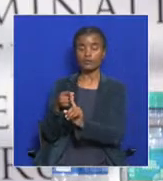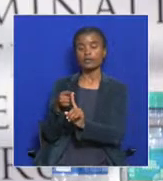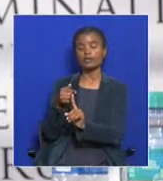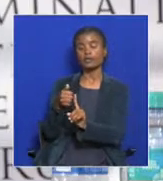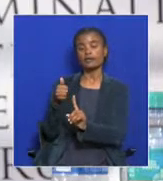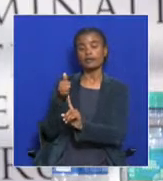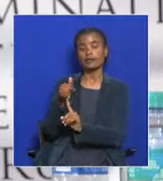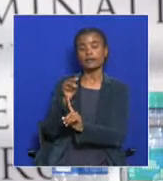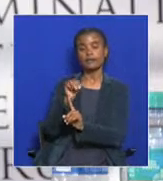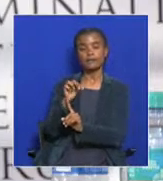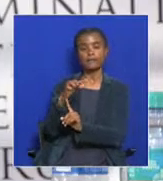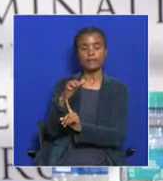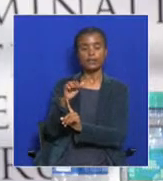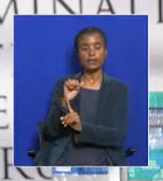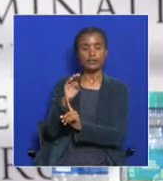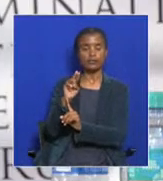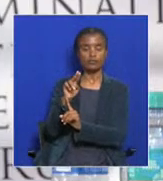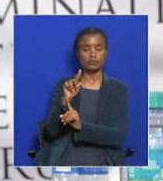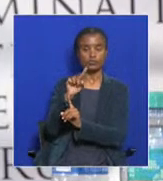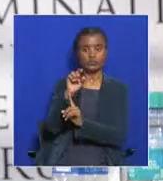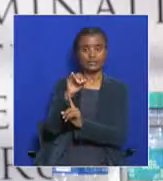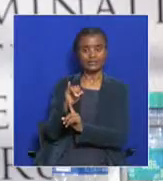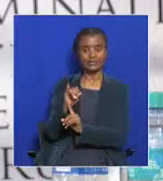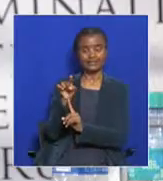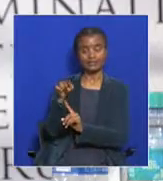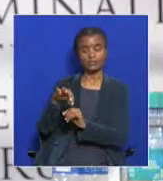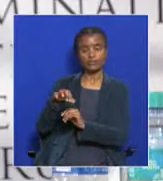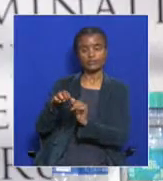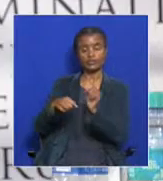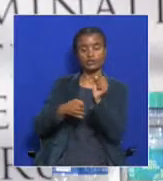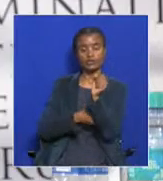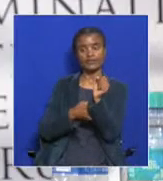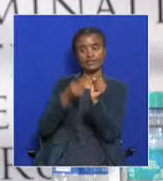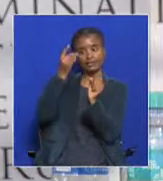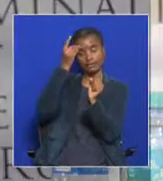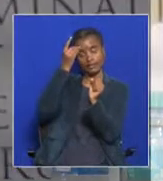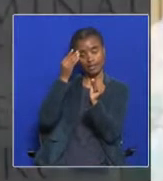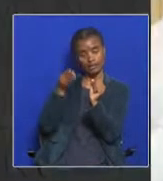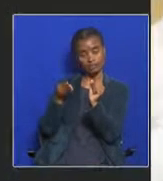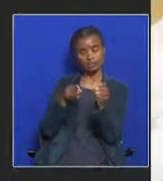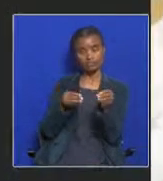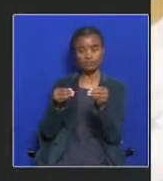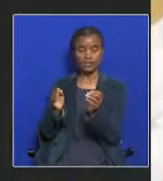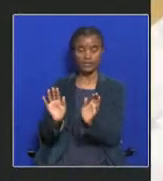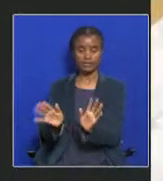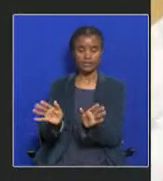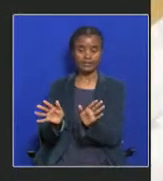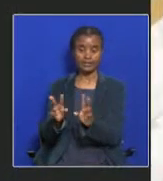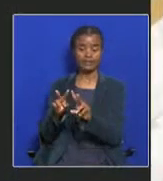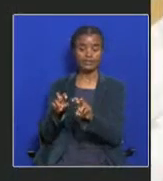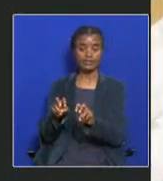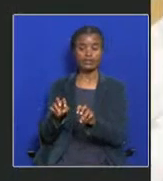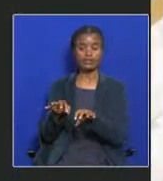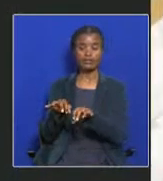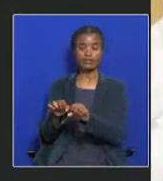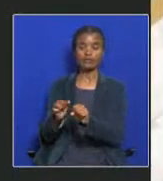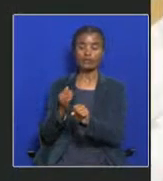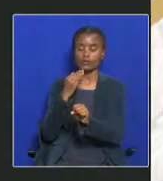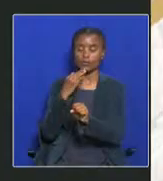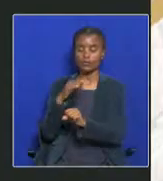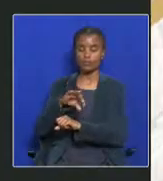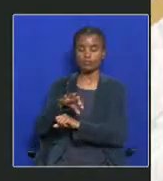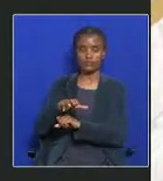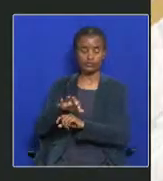office in Durban, which I did. The investigation of this case was then taken over by a provincial team.